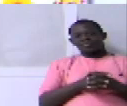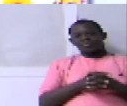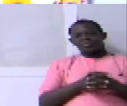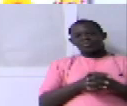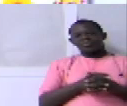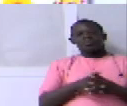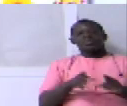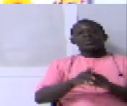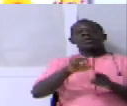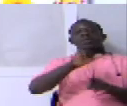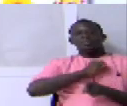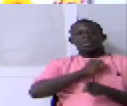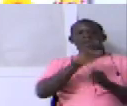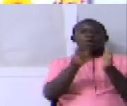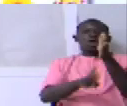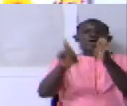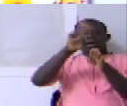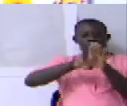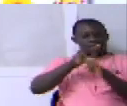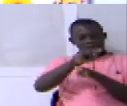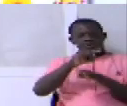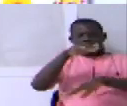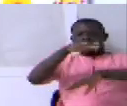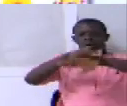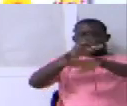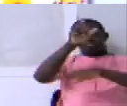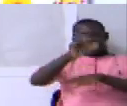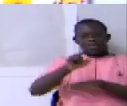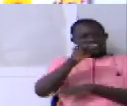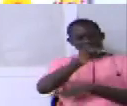I did not report it to him because I know